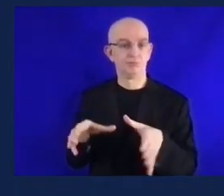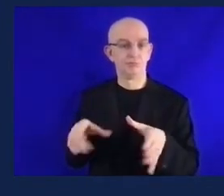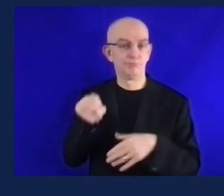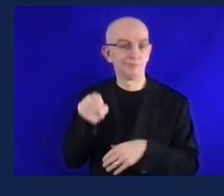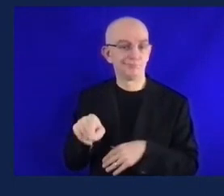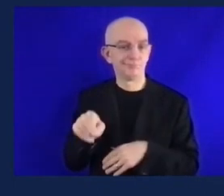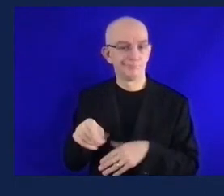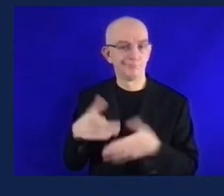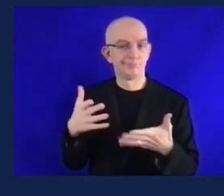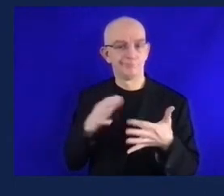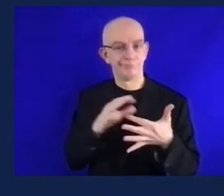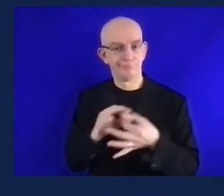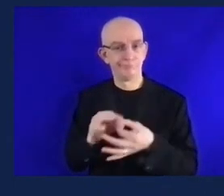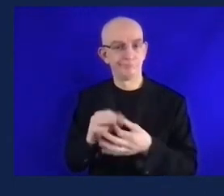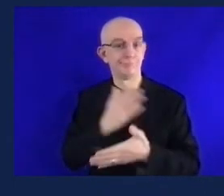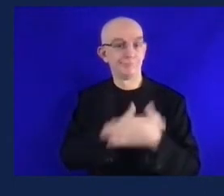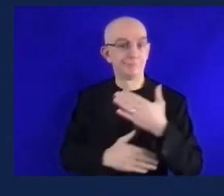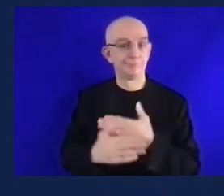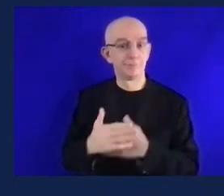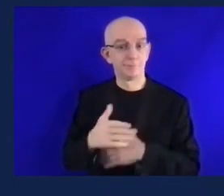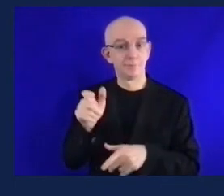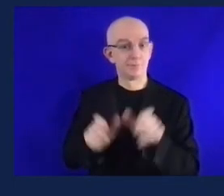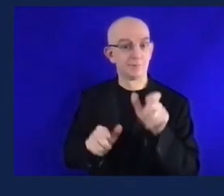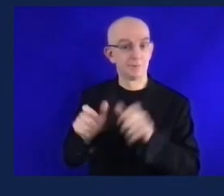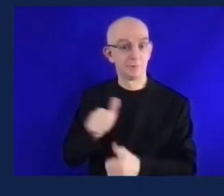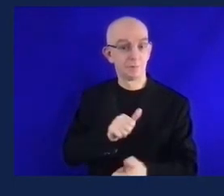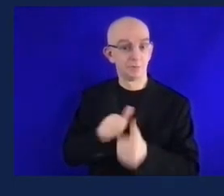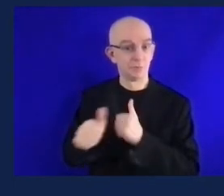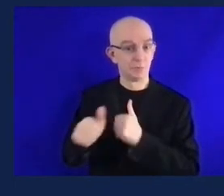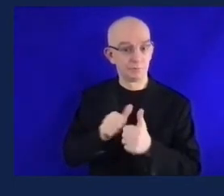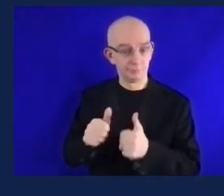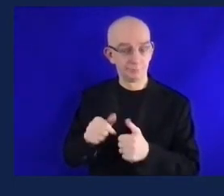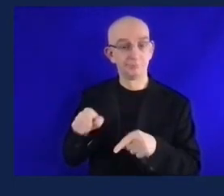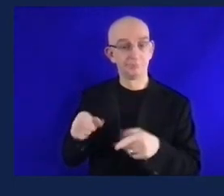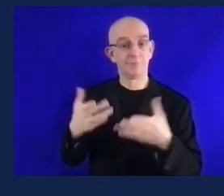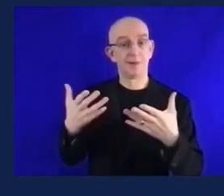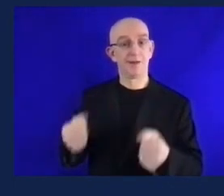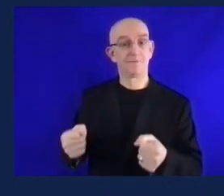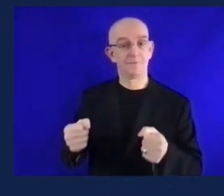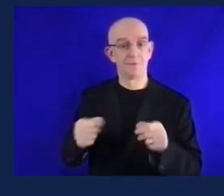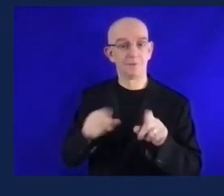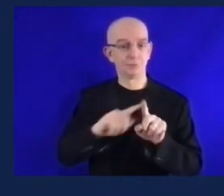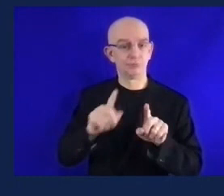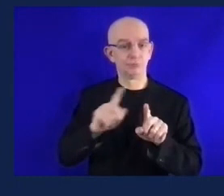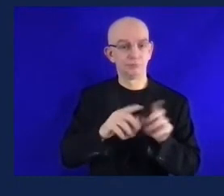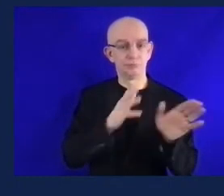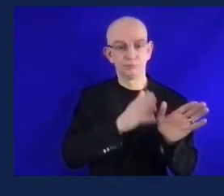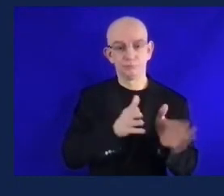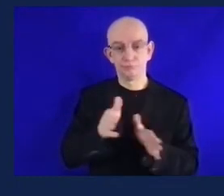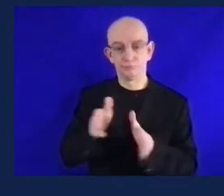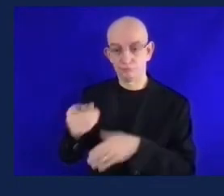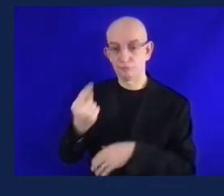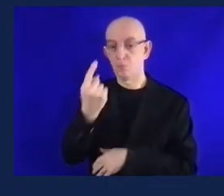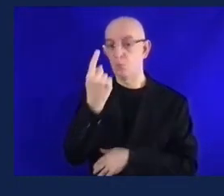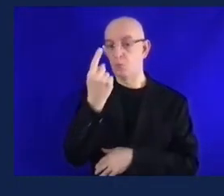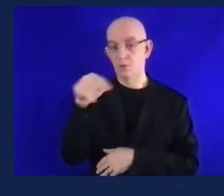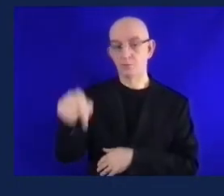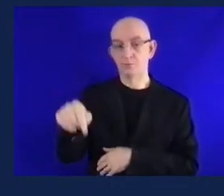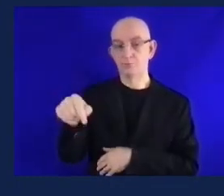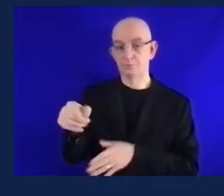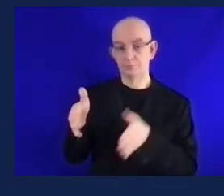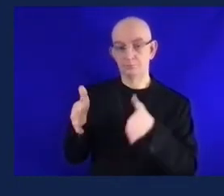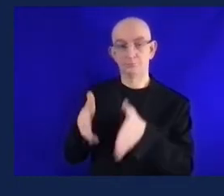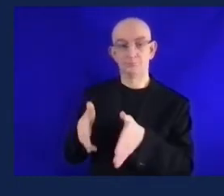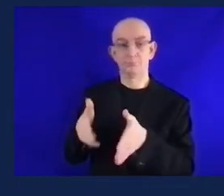is a football team for persons with cerebral palsy. Levante Masclets, which is a hockey team for electrical